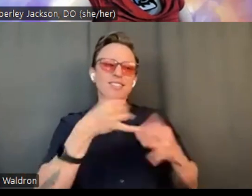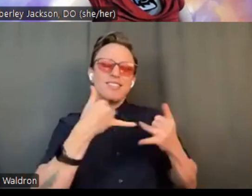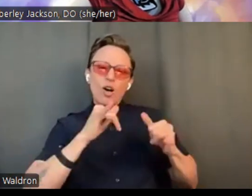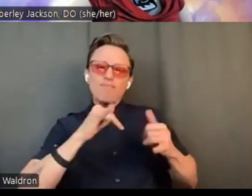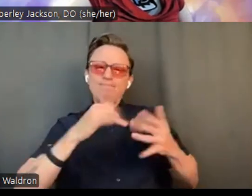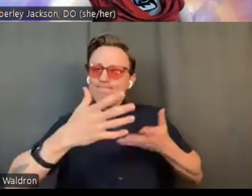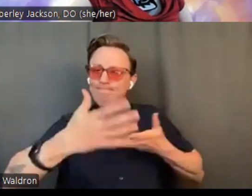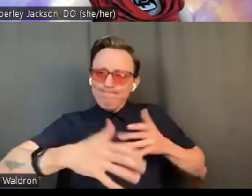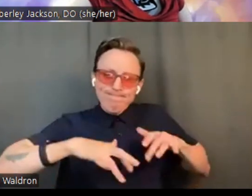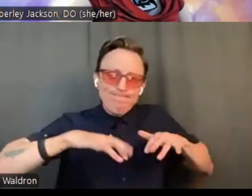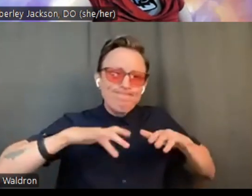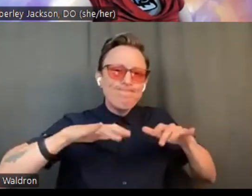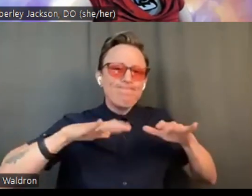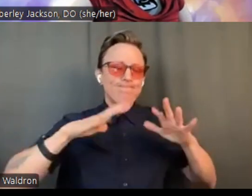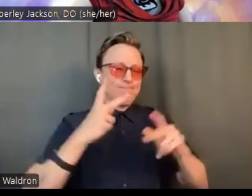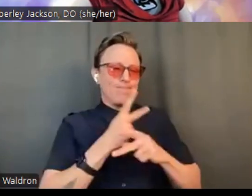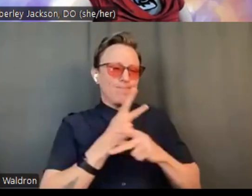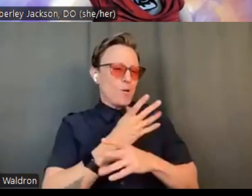Paige?